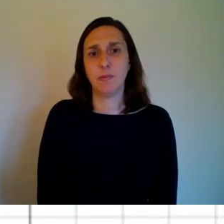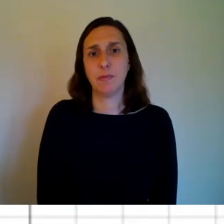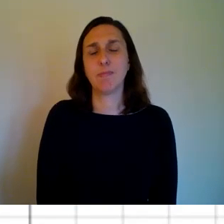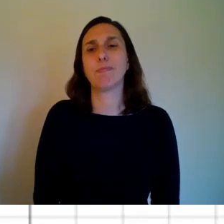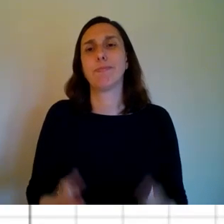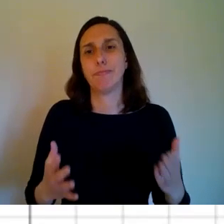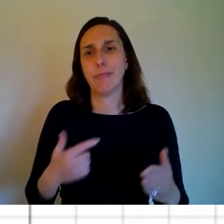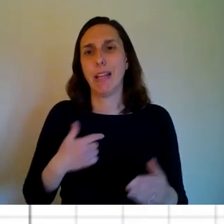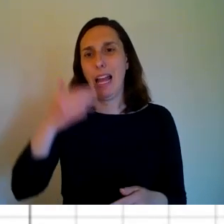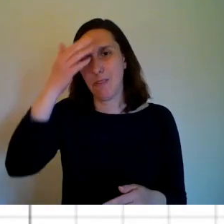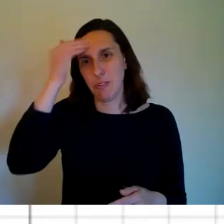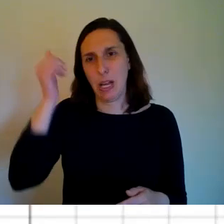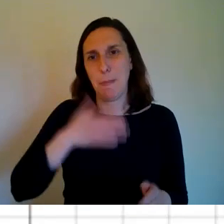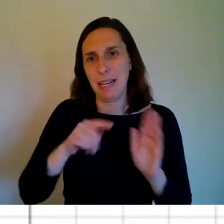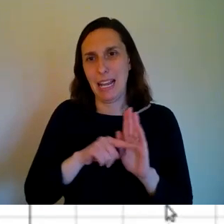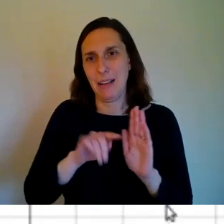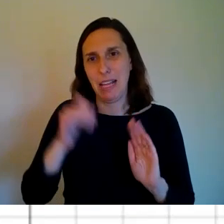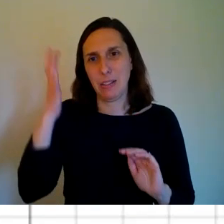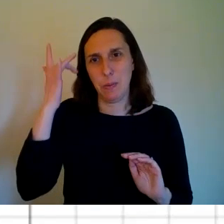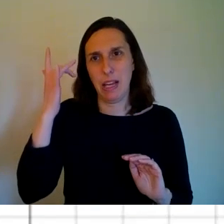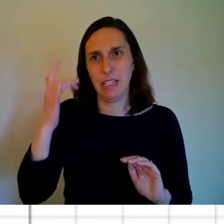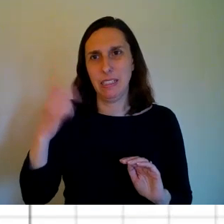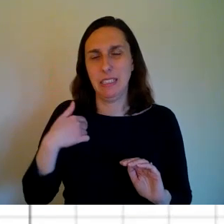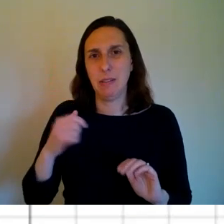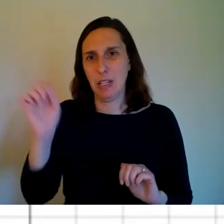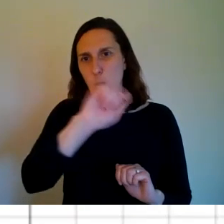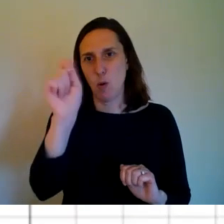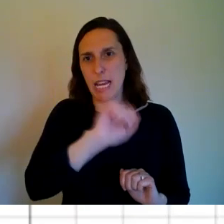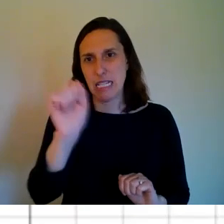That's why it went up bigger. This is actually, let me erase that.